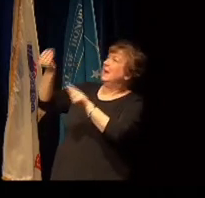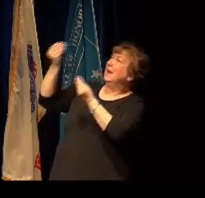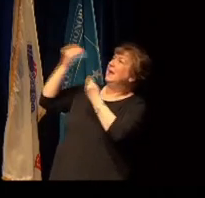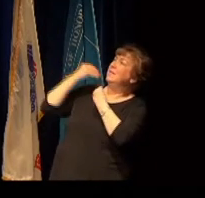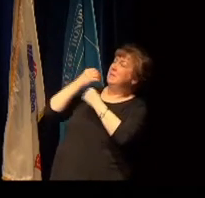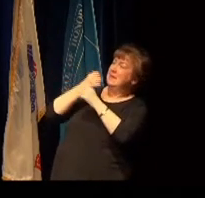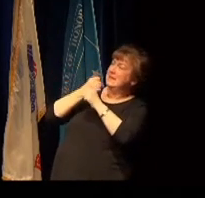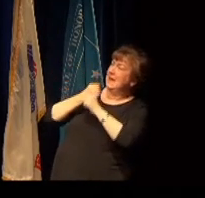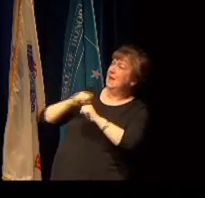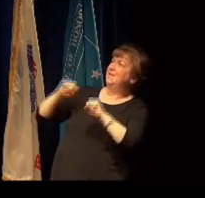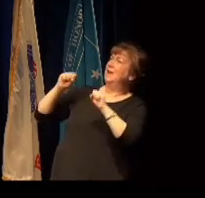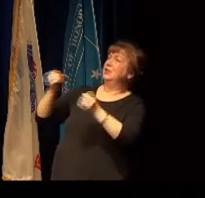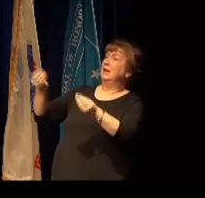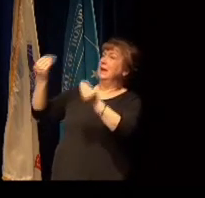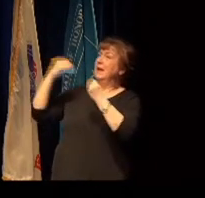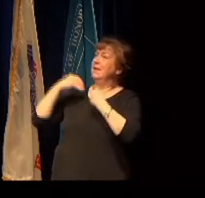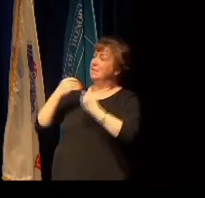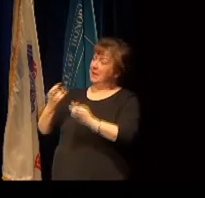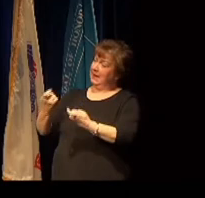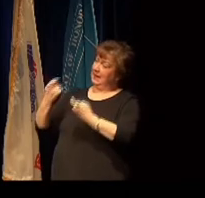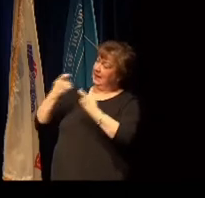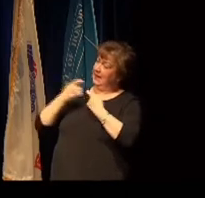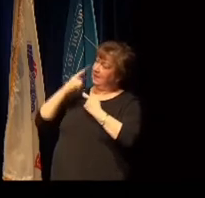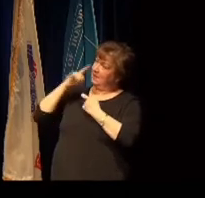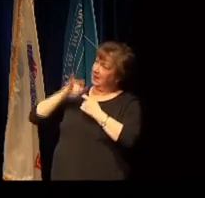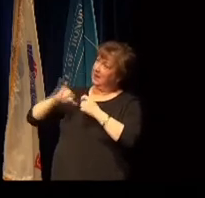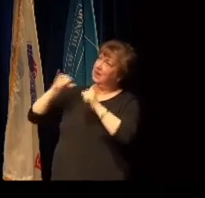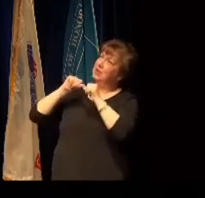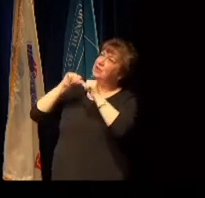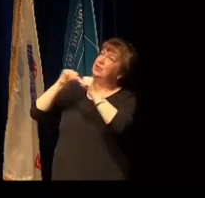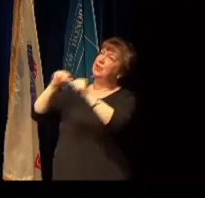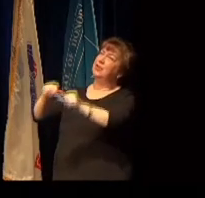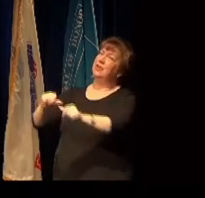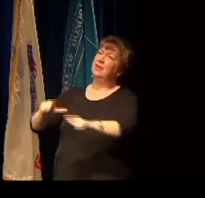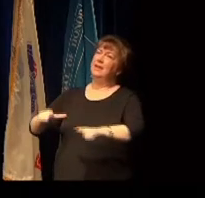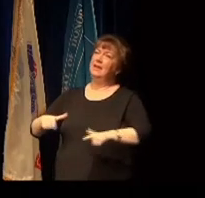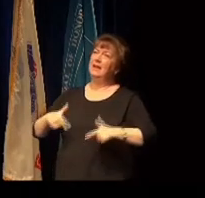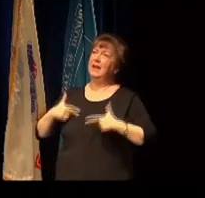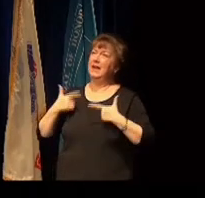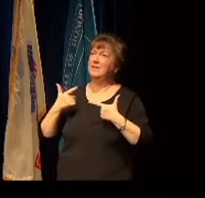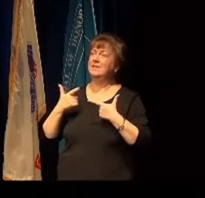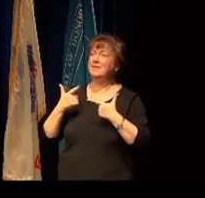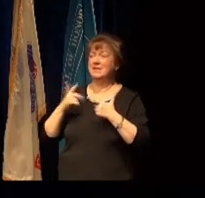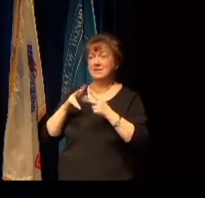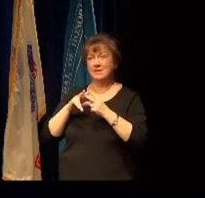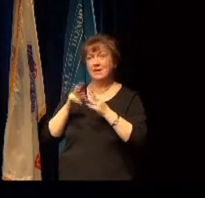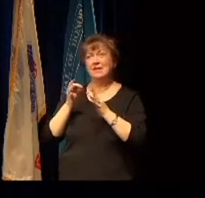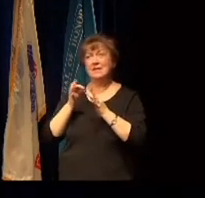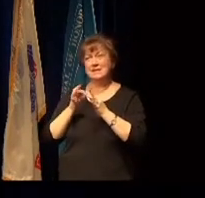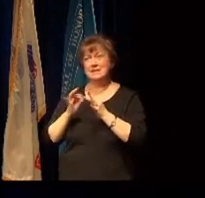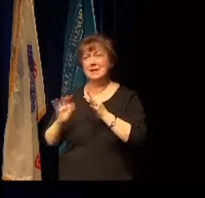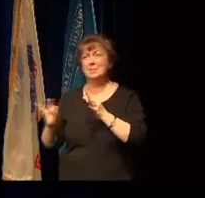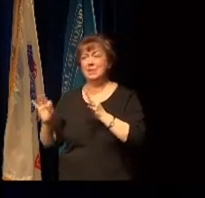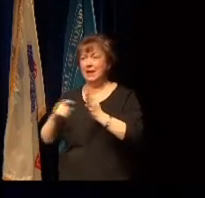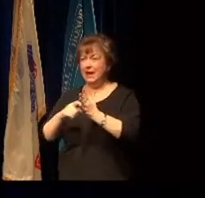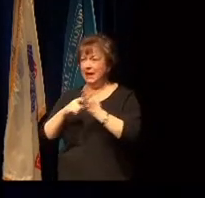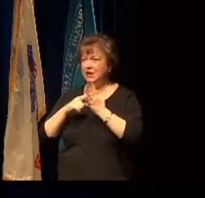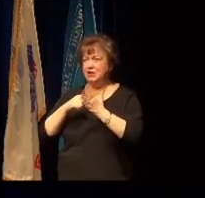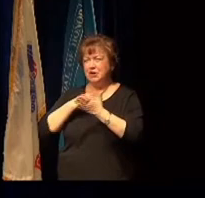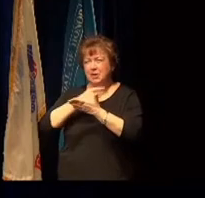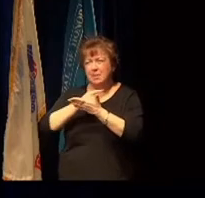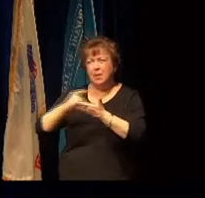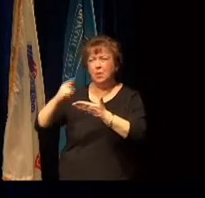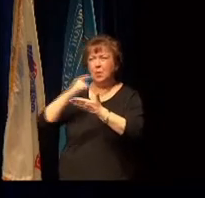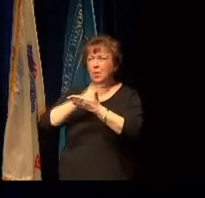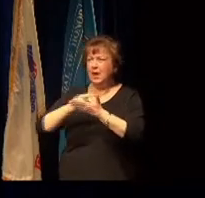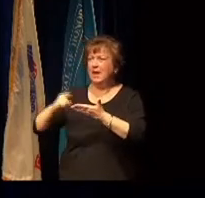life. That's how simple it is. Would you do that? It took me weeks to understand that.